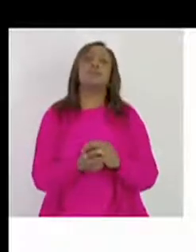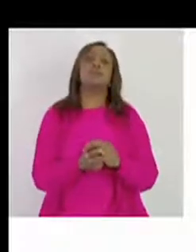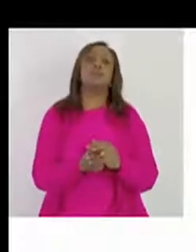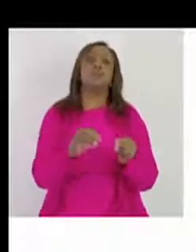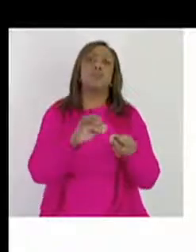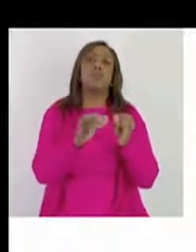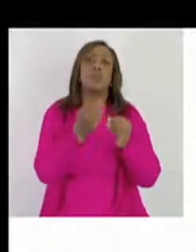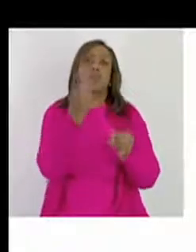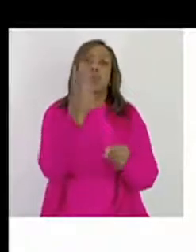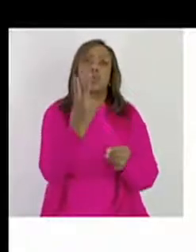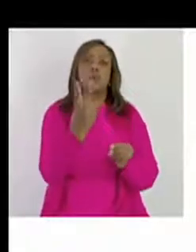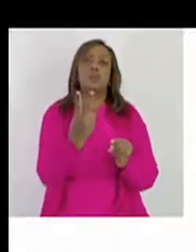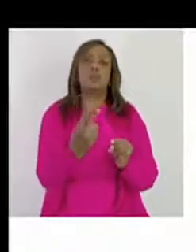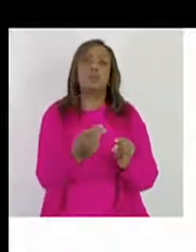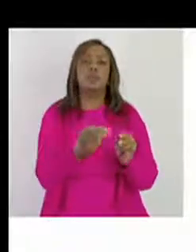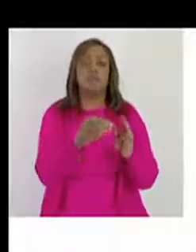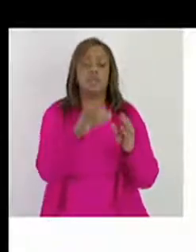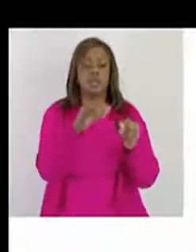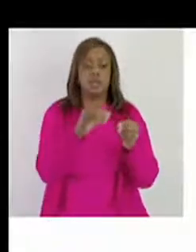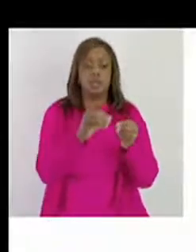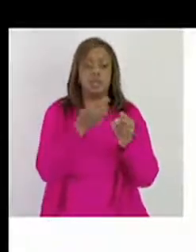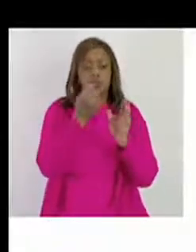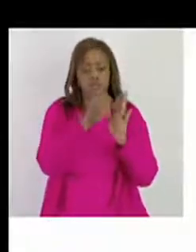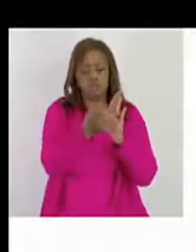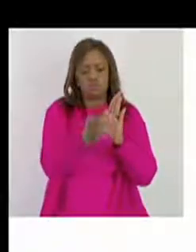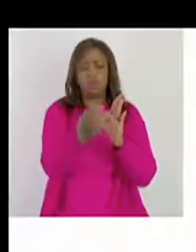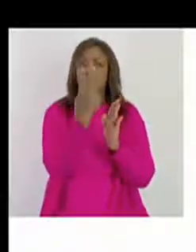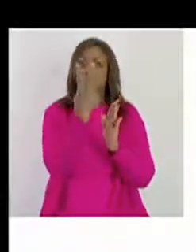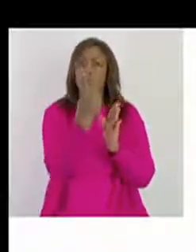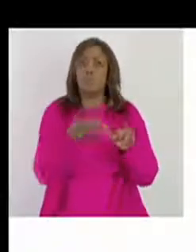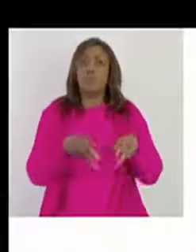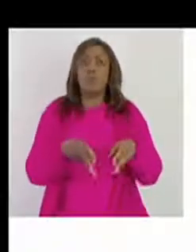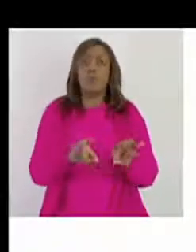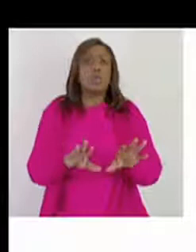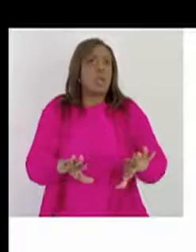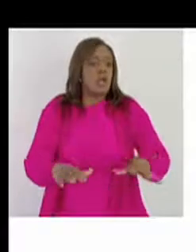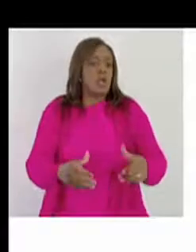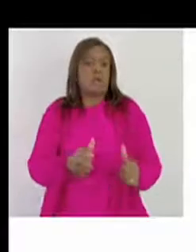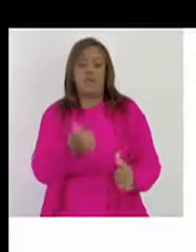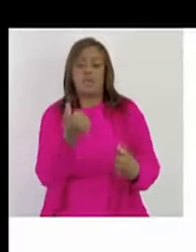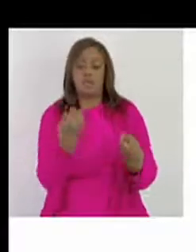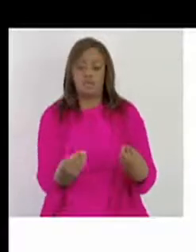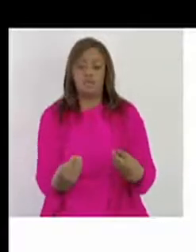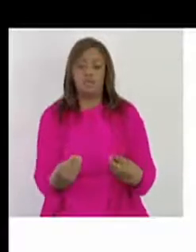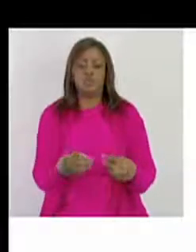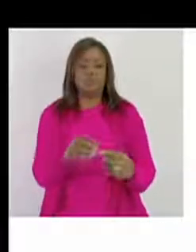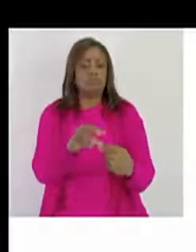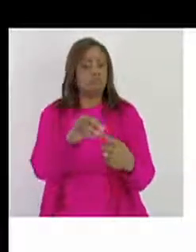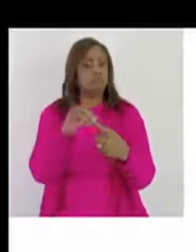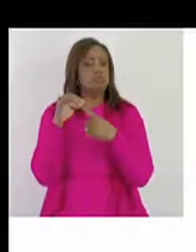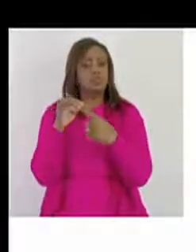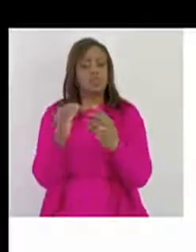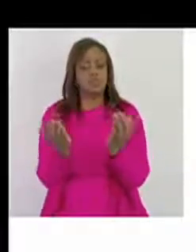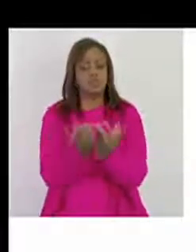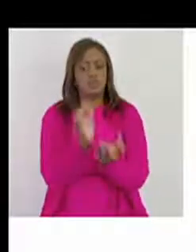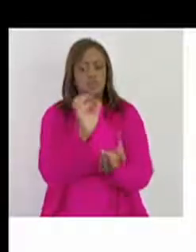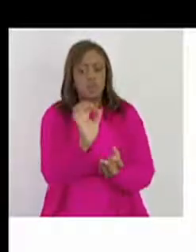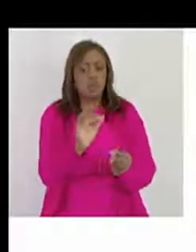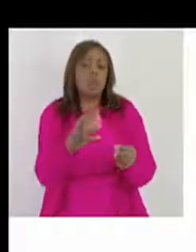Number 2, you should list 2 ways in which some kids are special at your school or in your